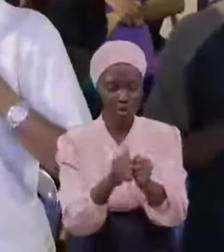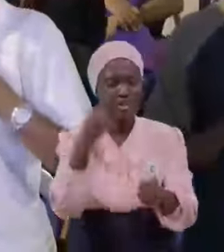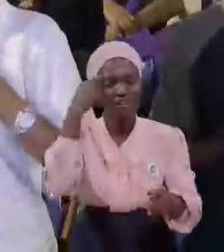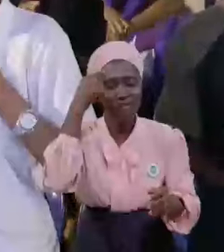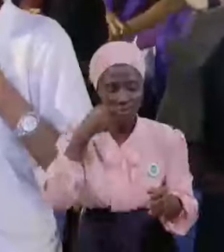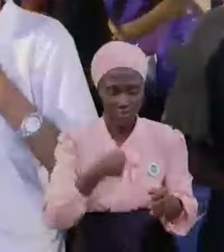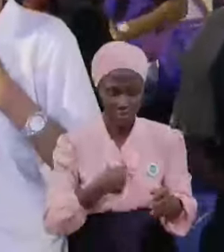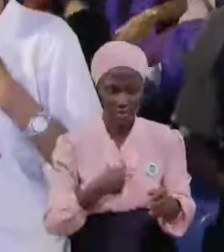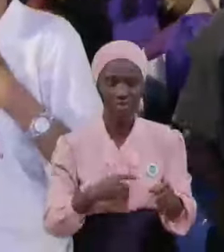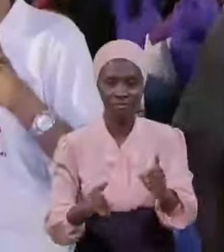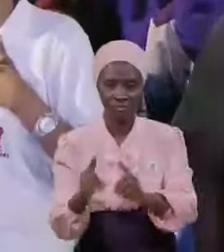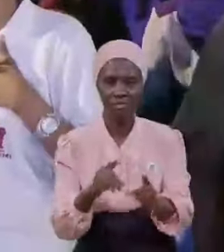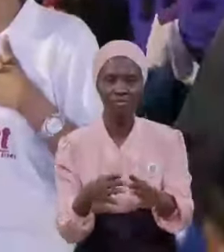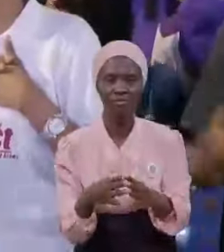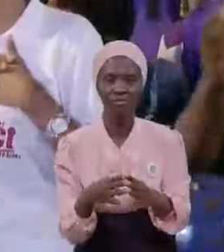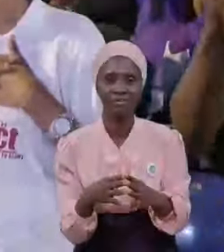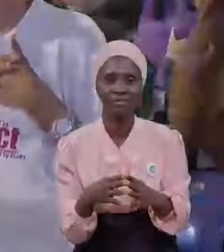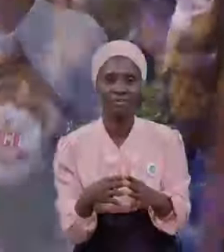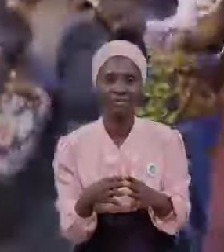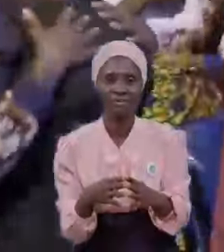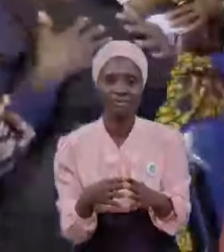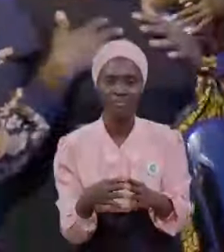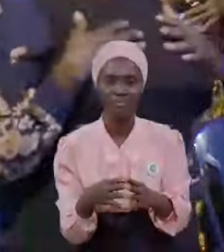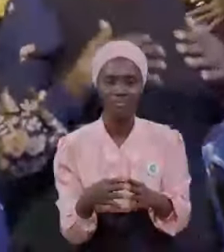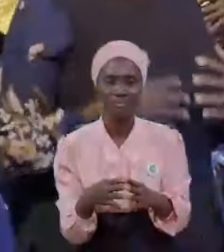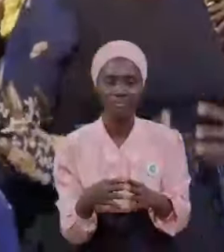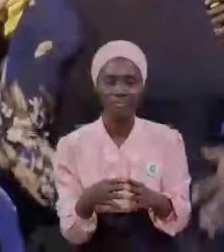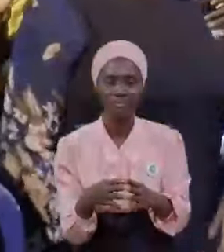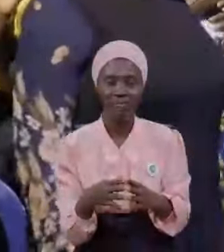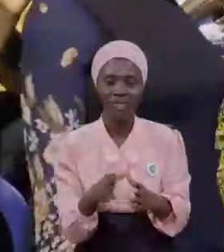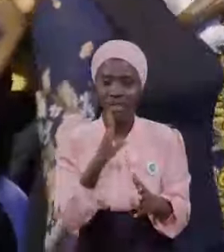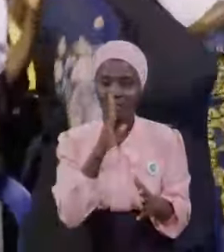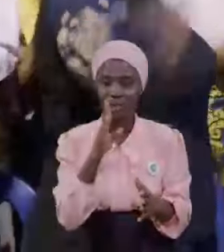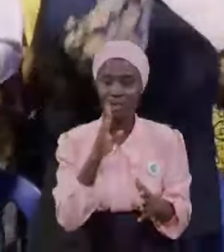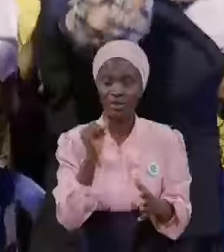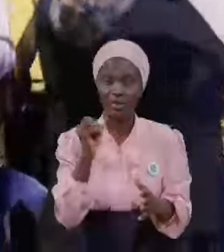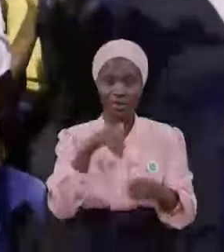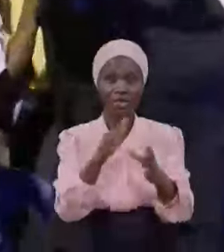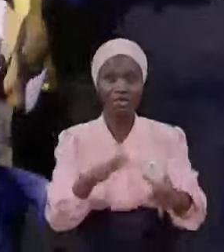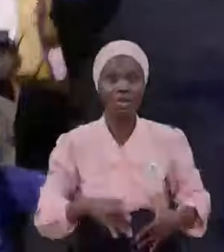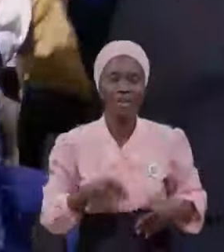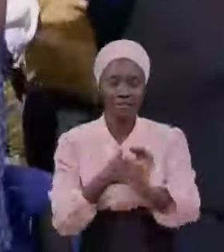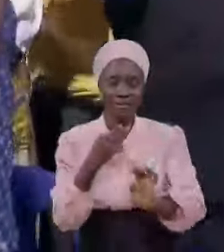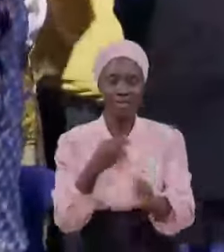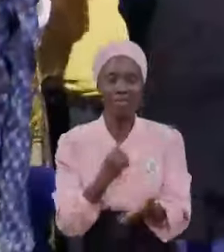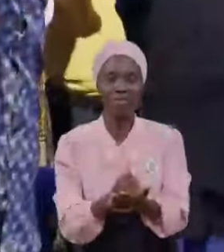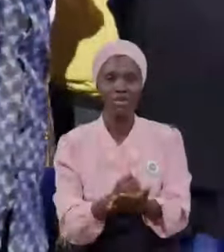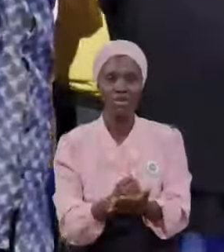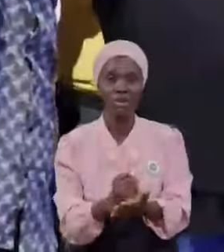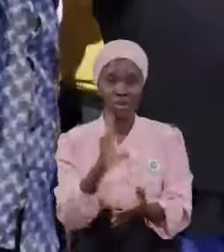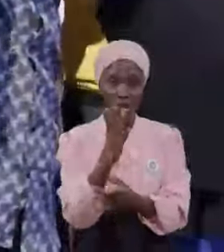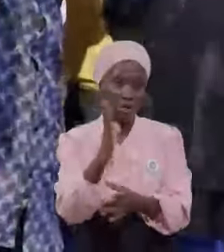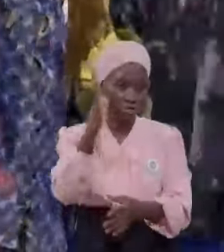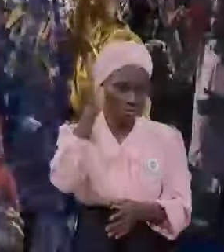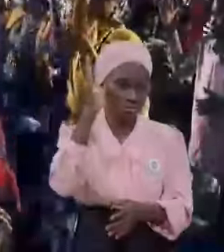Be it done in your life in Jesus' name. You raise up your hand. Raise up your hand. And lay